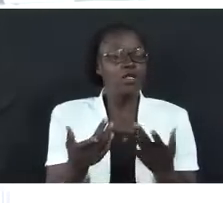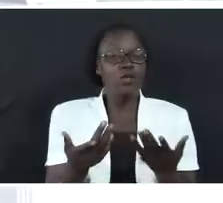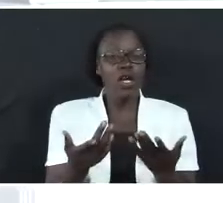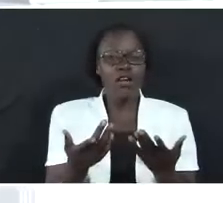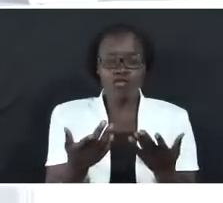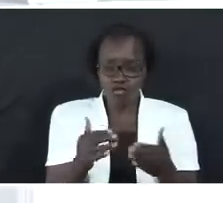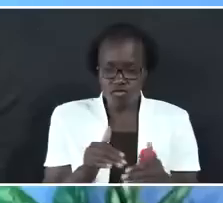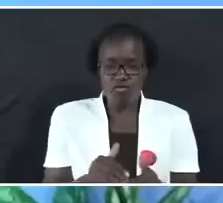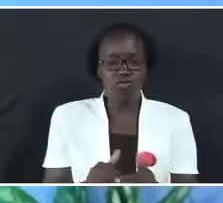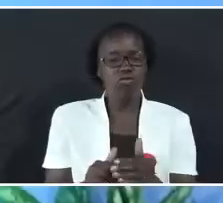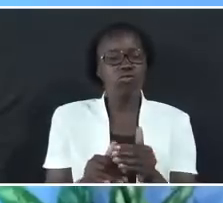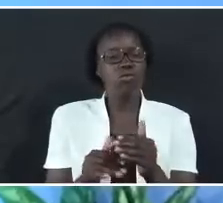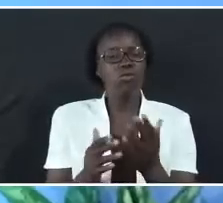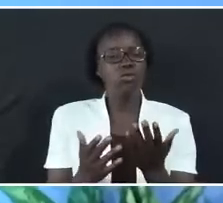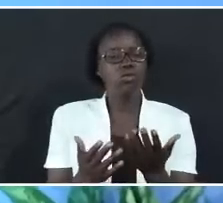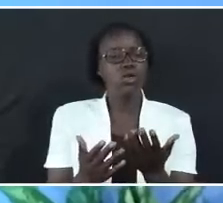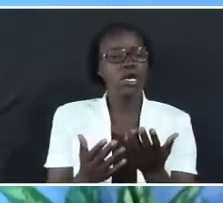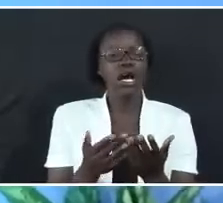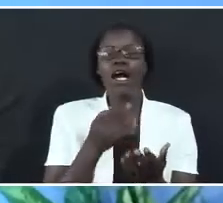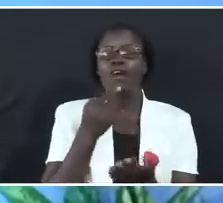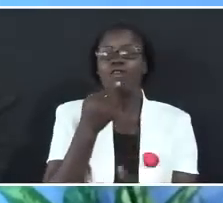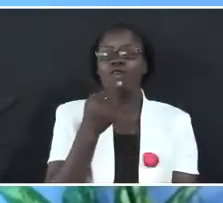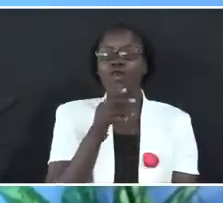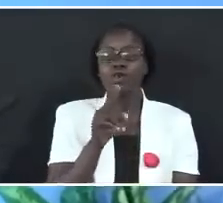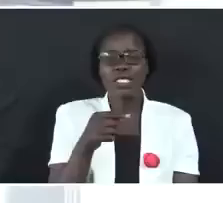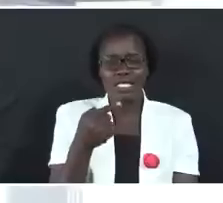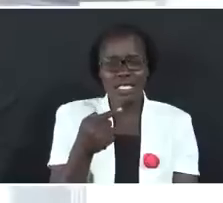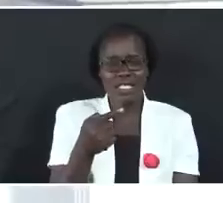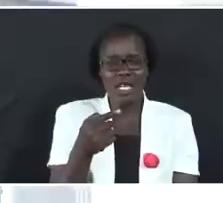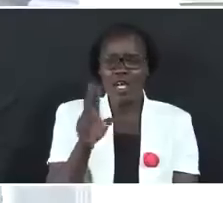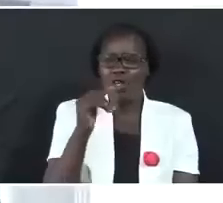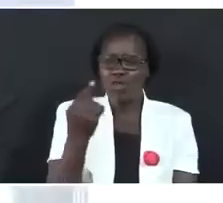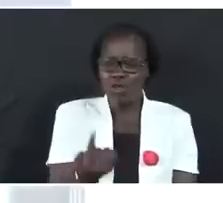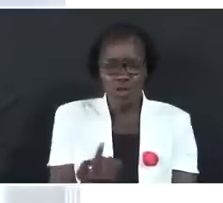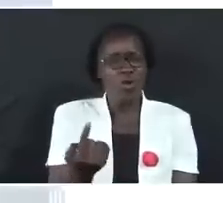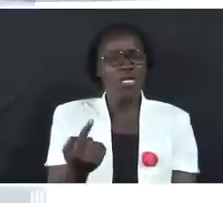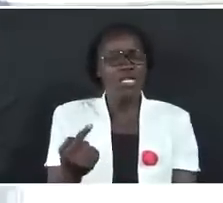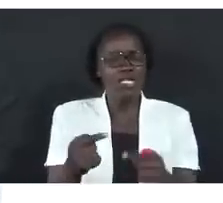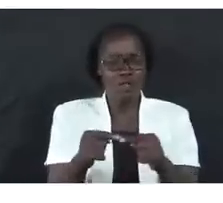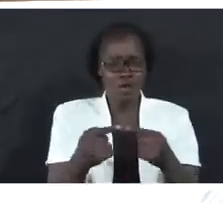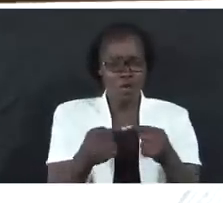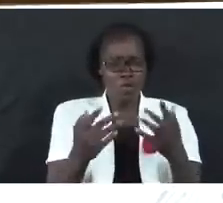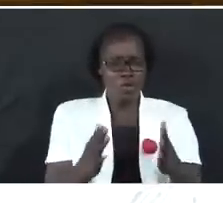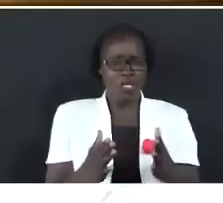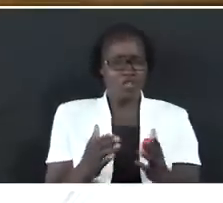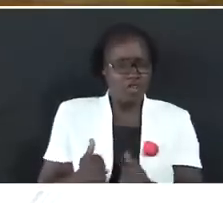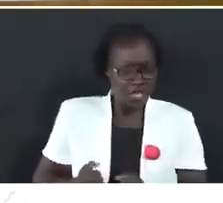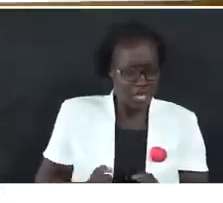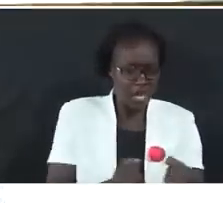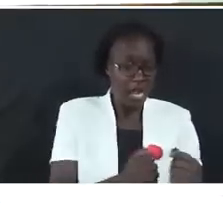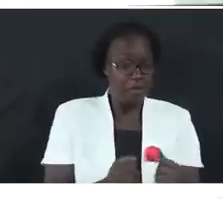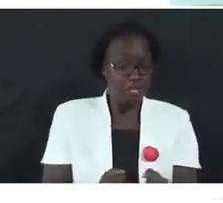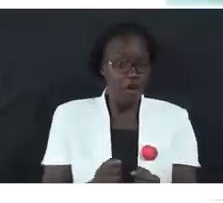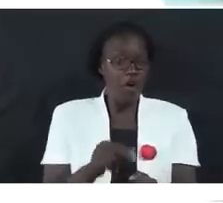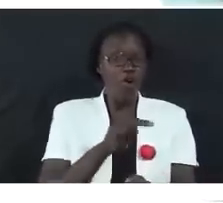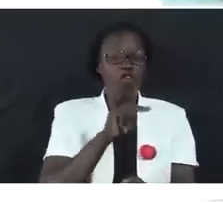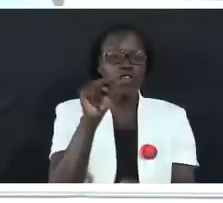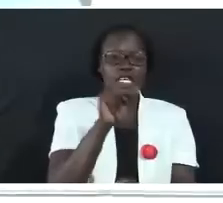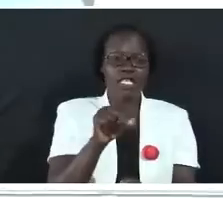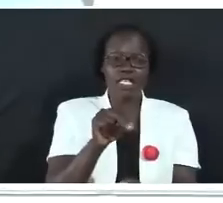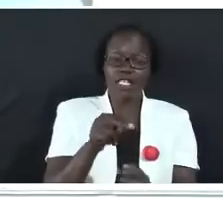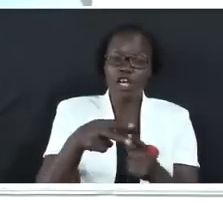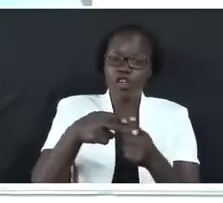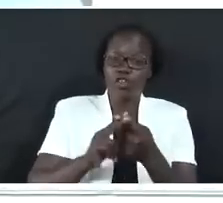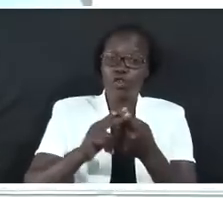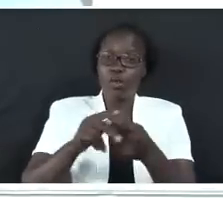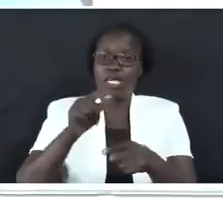it. I've always said, no one is too broken for the carpenter of Nazareth to repair. And when he does his repair,